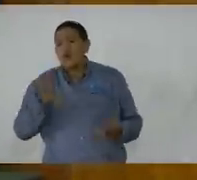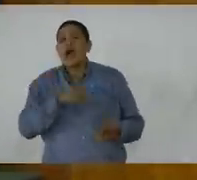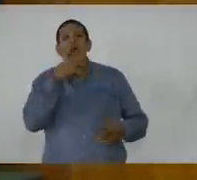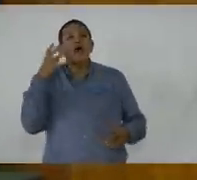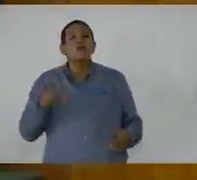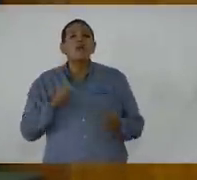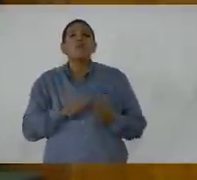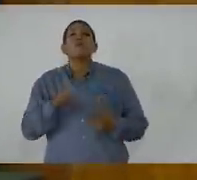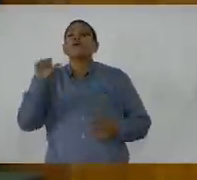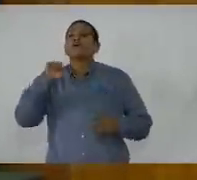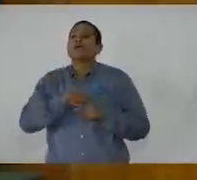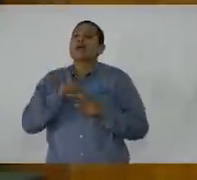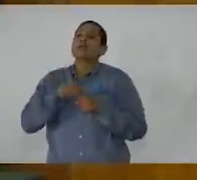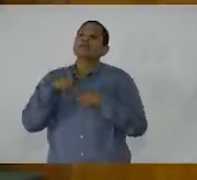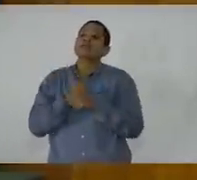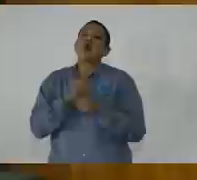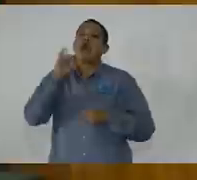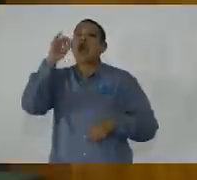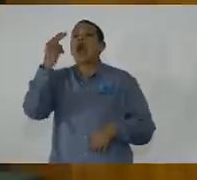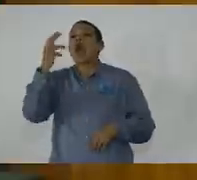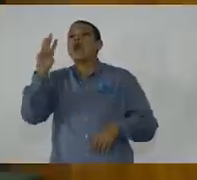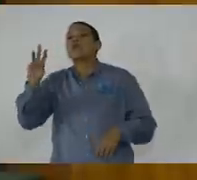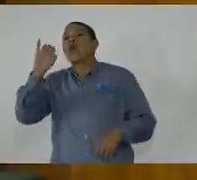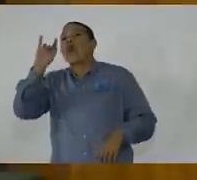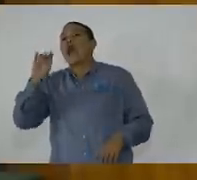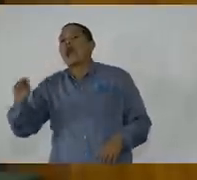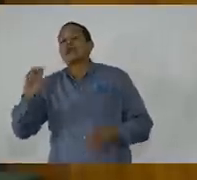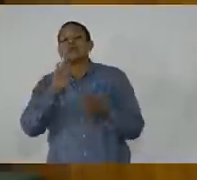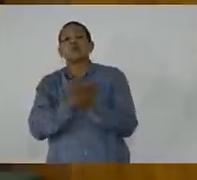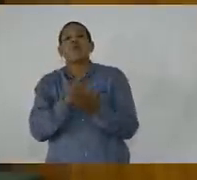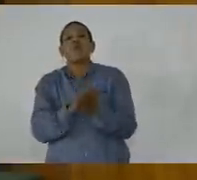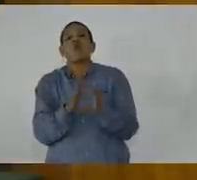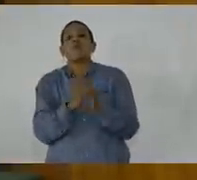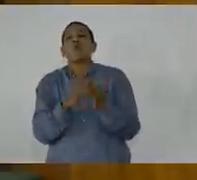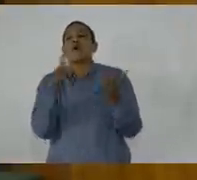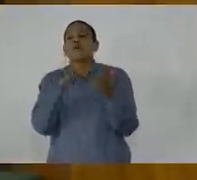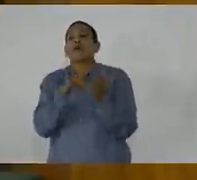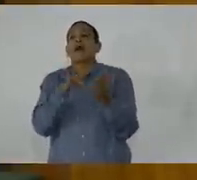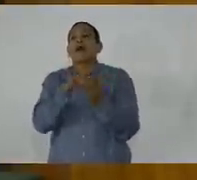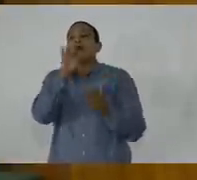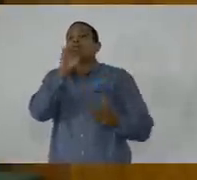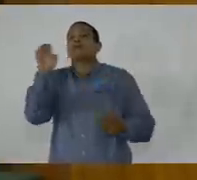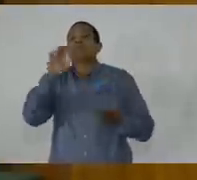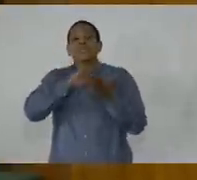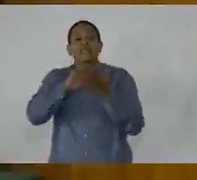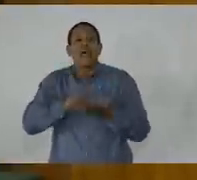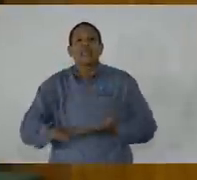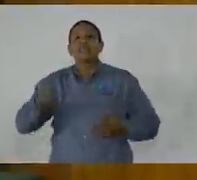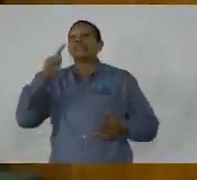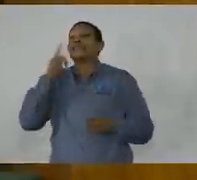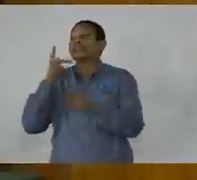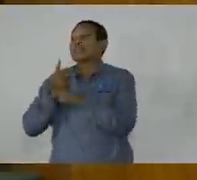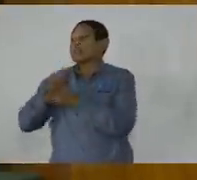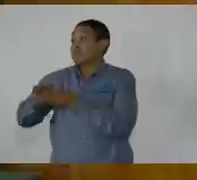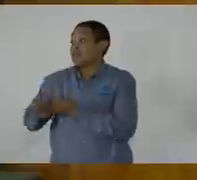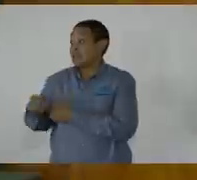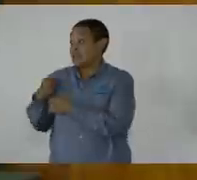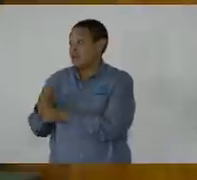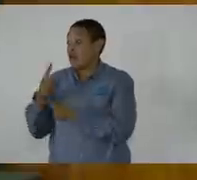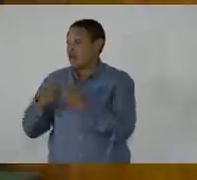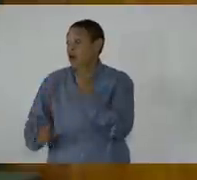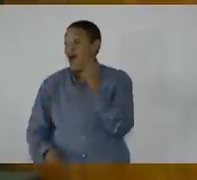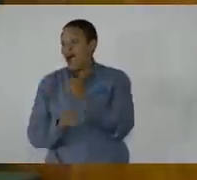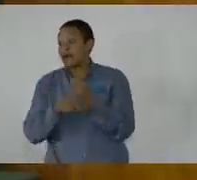products, hardware items, school tech books, banking fees, sanitation, hygiene products, as well as